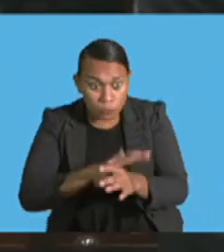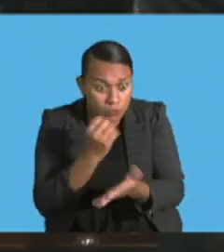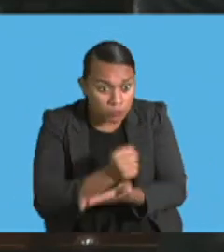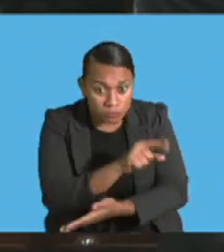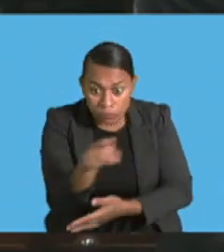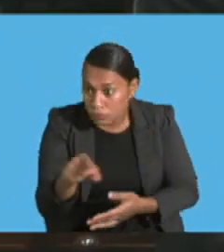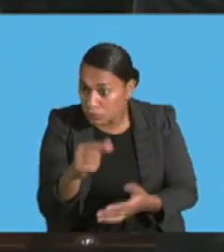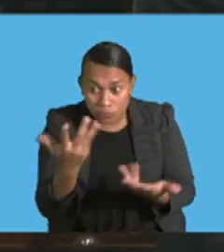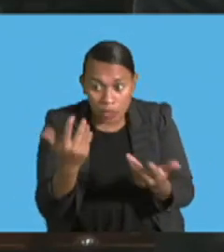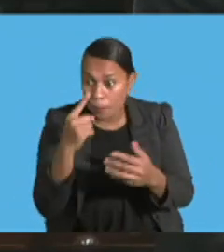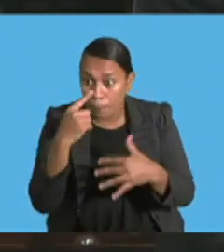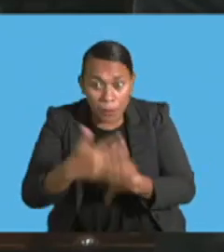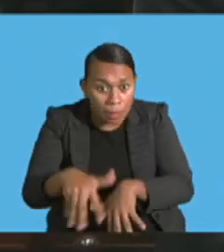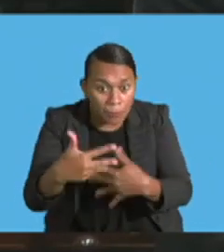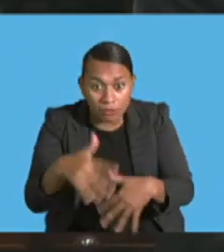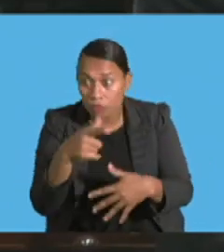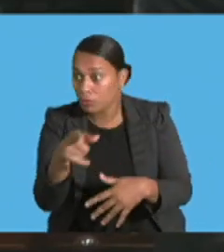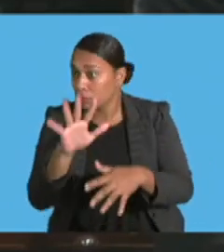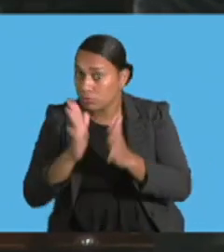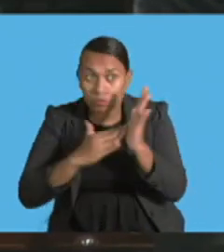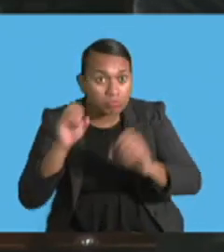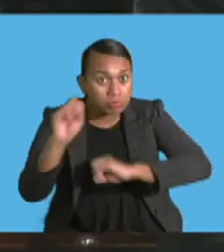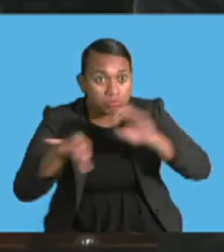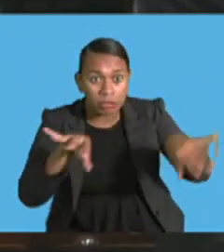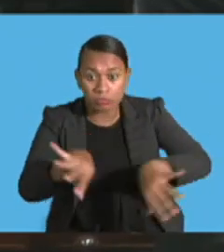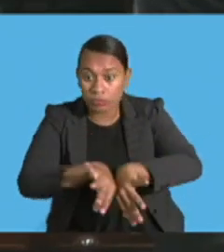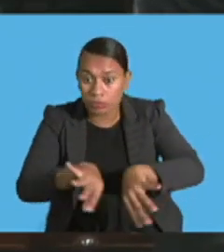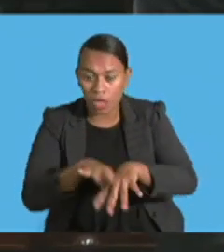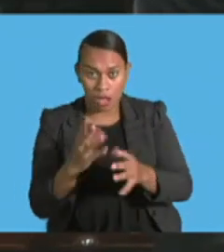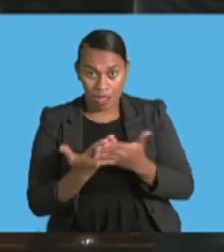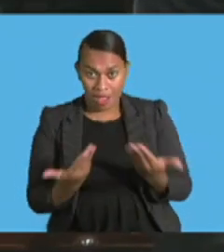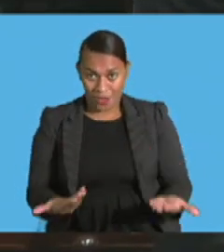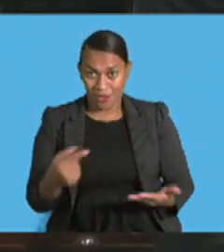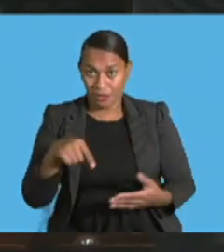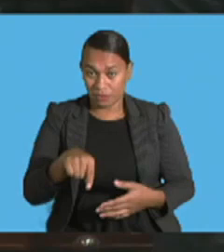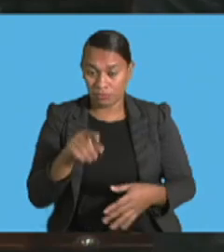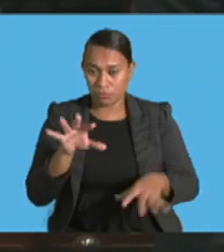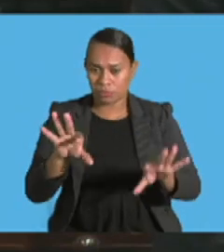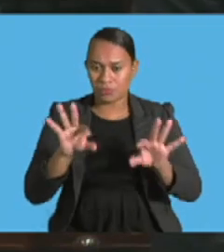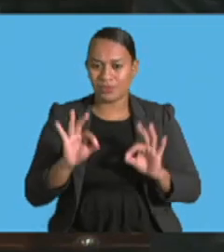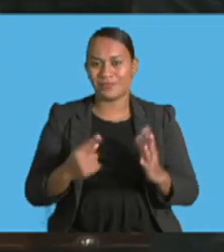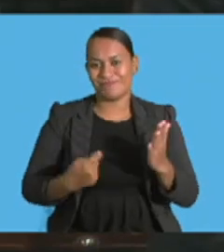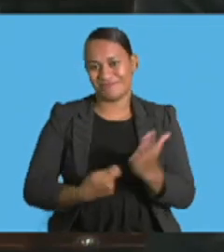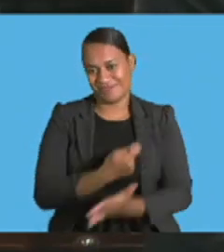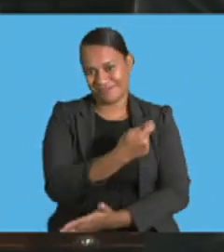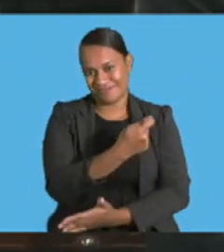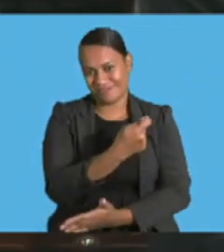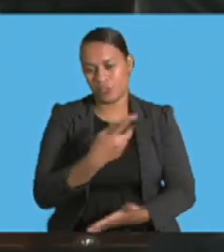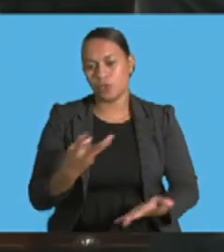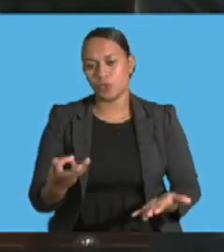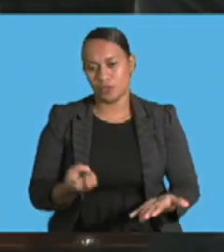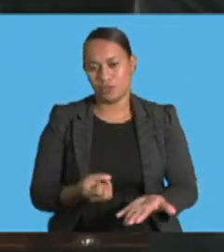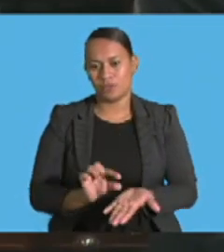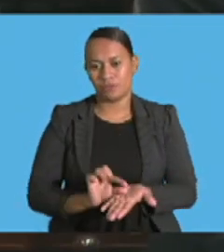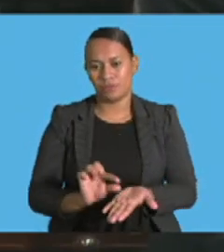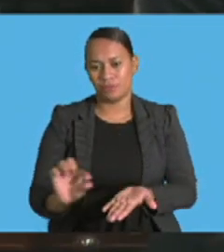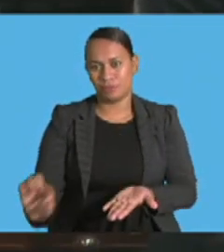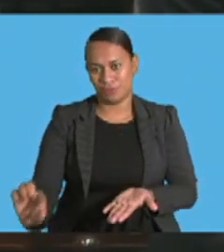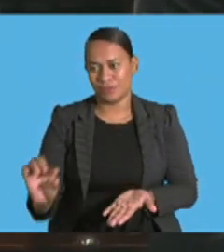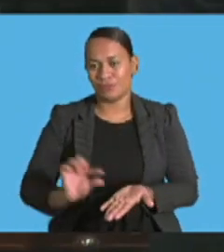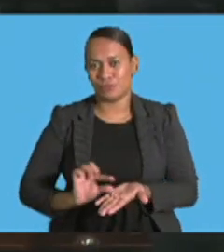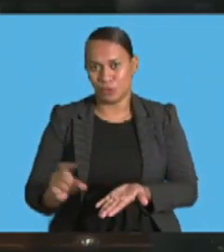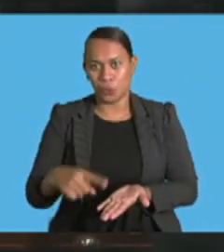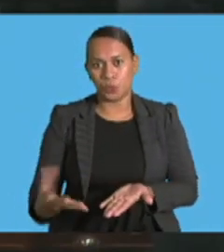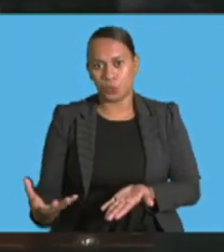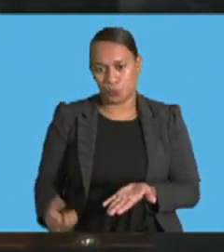to appoint part-time paid litter prevention officers. Mr. Speaker say, our ministry